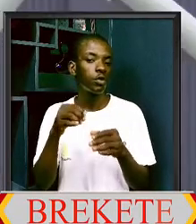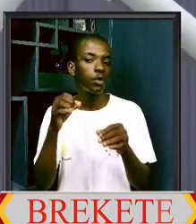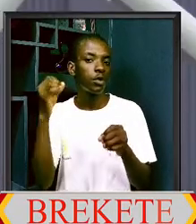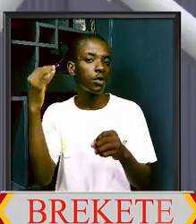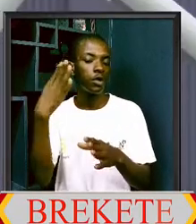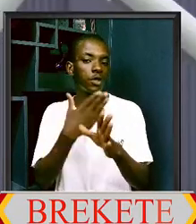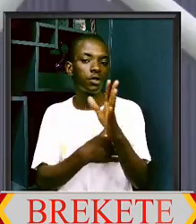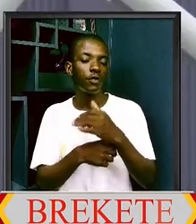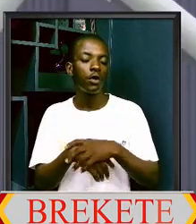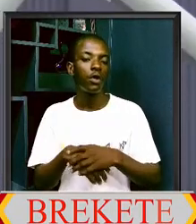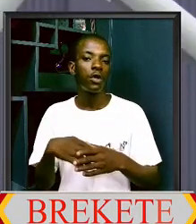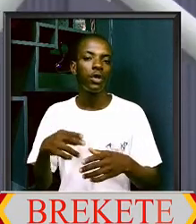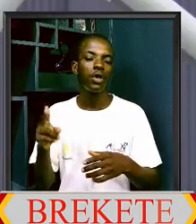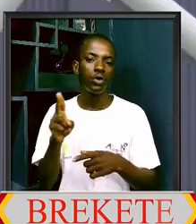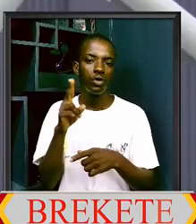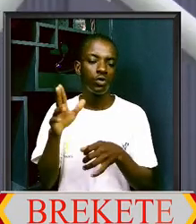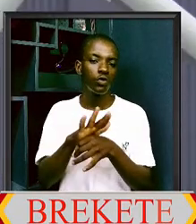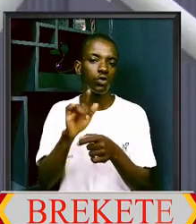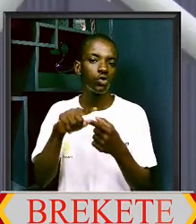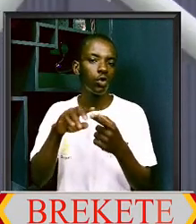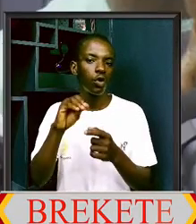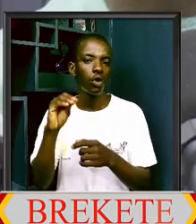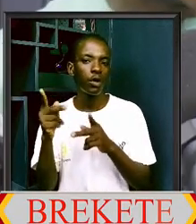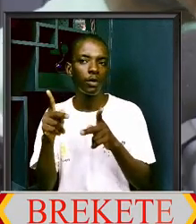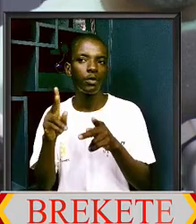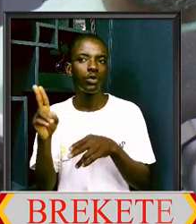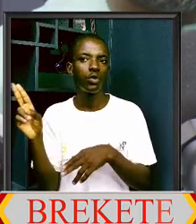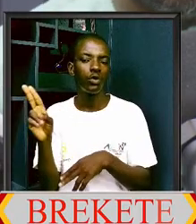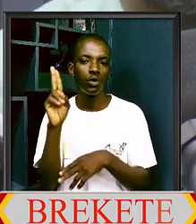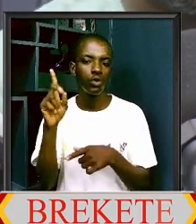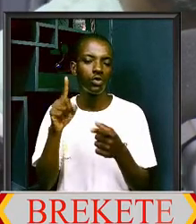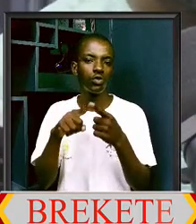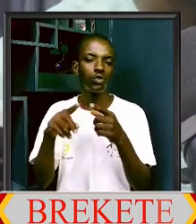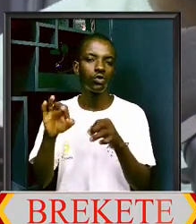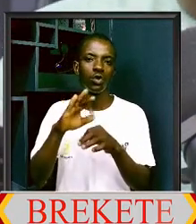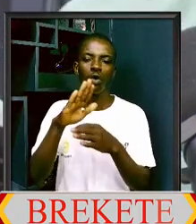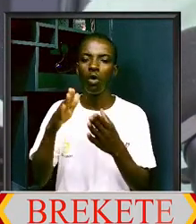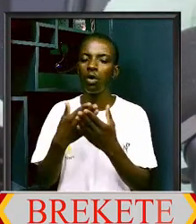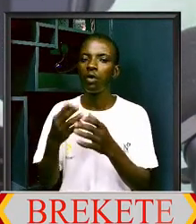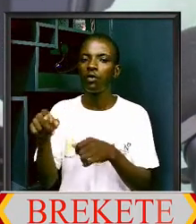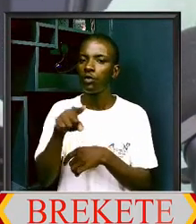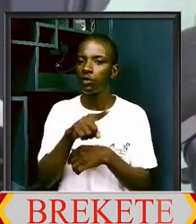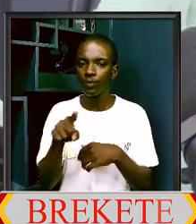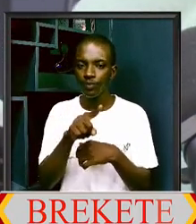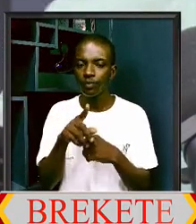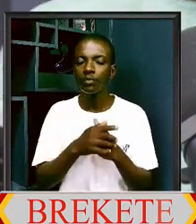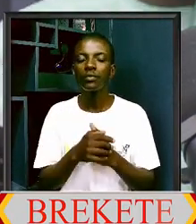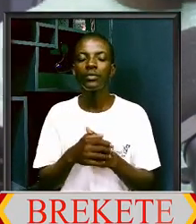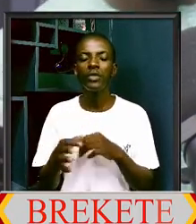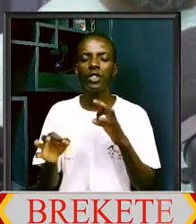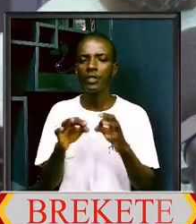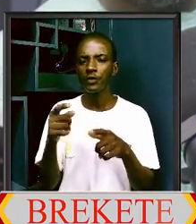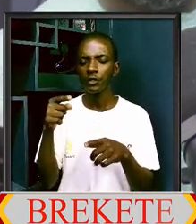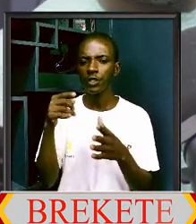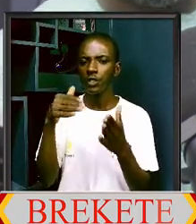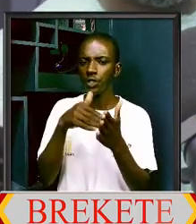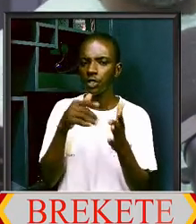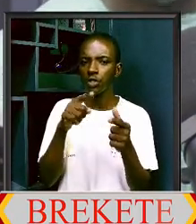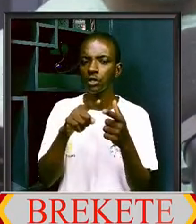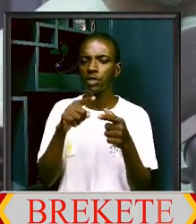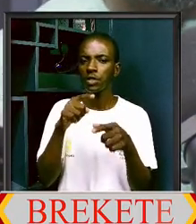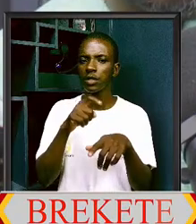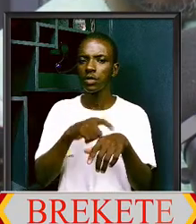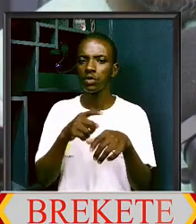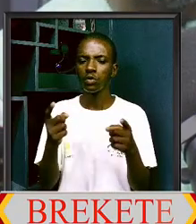Amen way it useful to other people it useful to all of Amen sir if you reach make